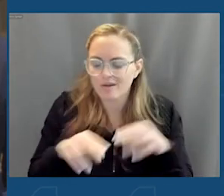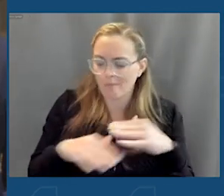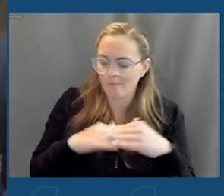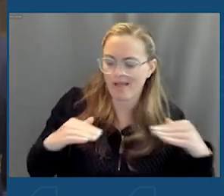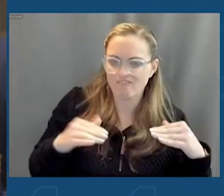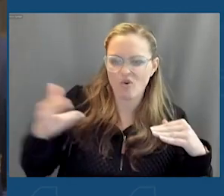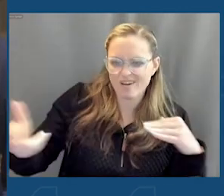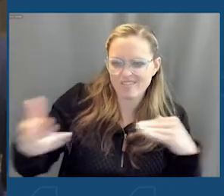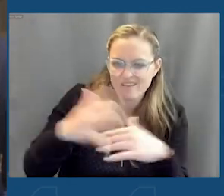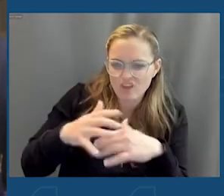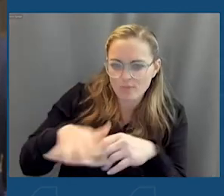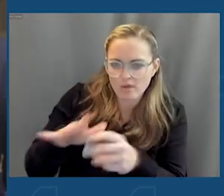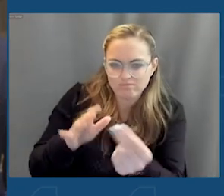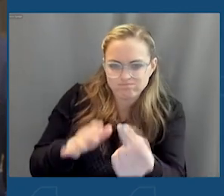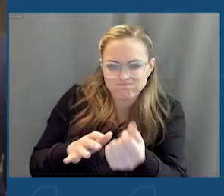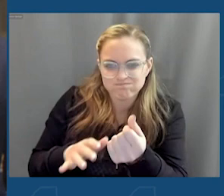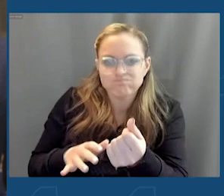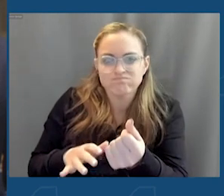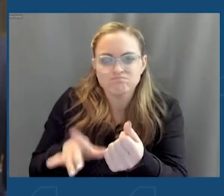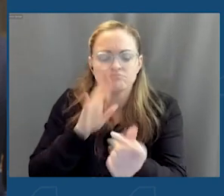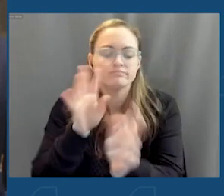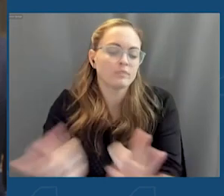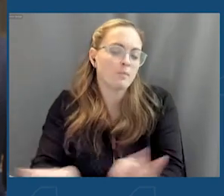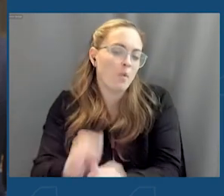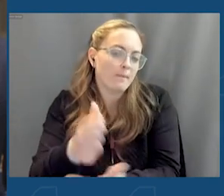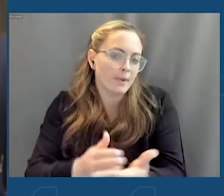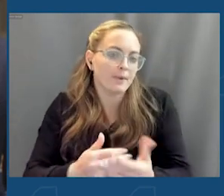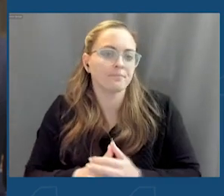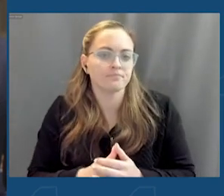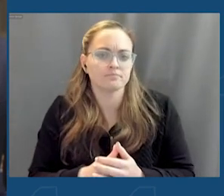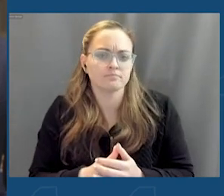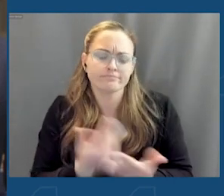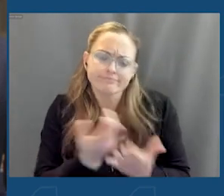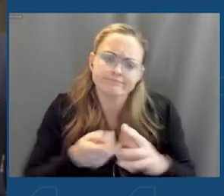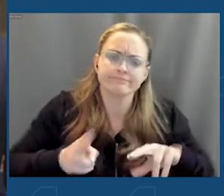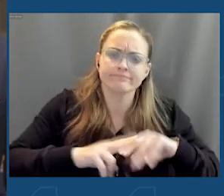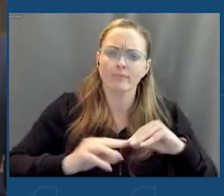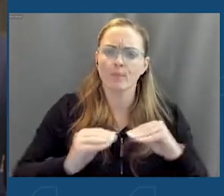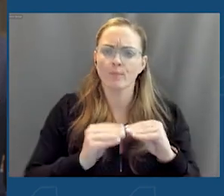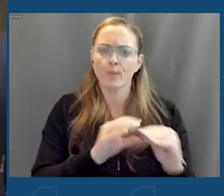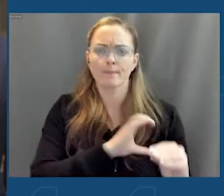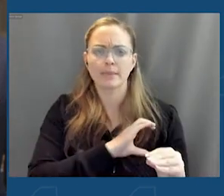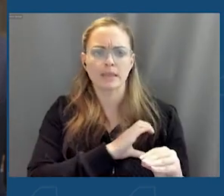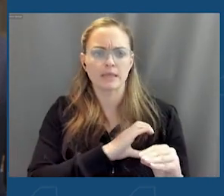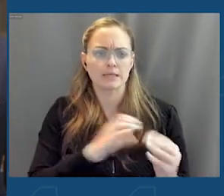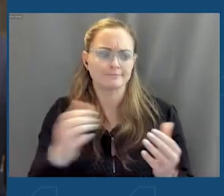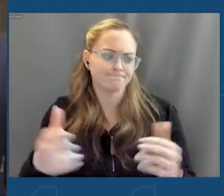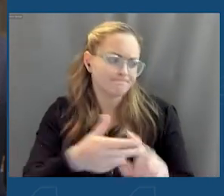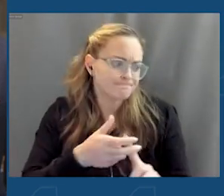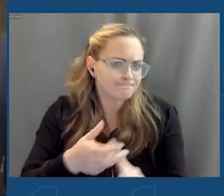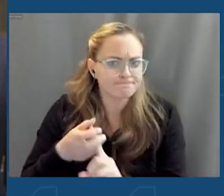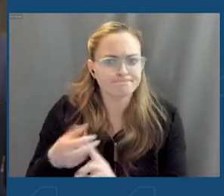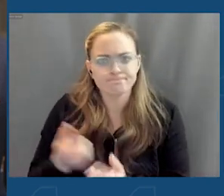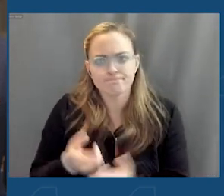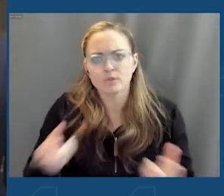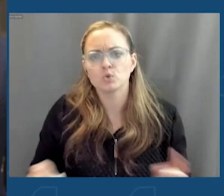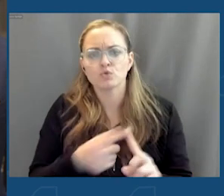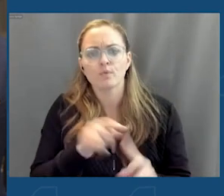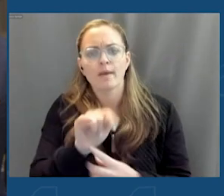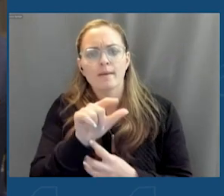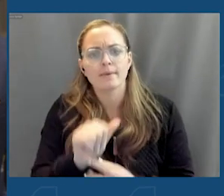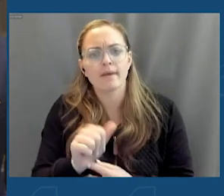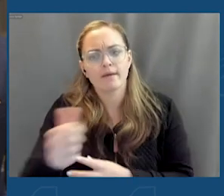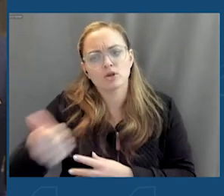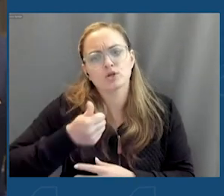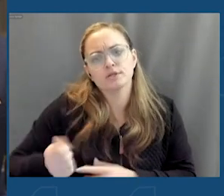mezzanine. So that was an important part of it, beefing up our police forces, bringing in our resources from MTA Transit, but